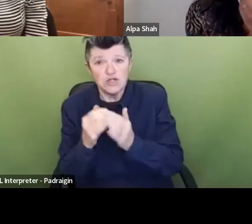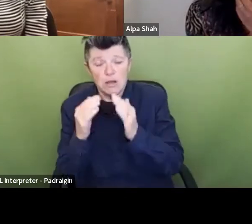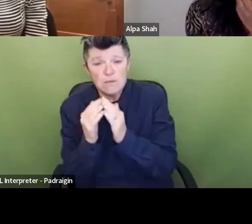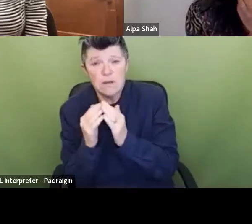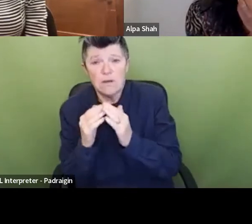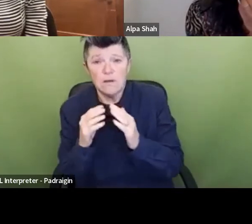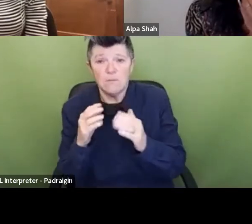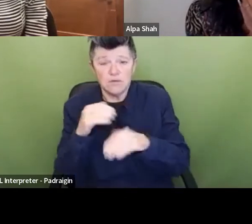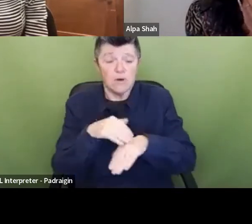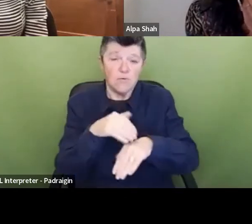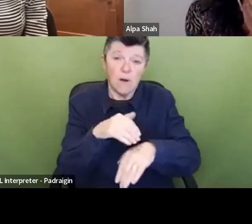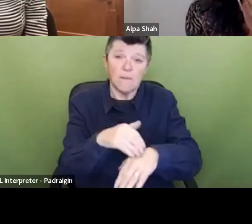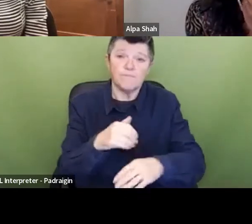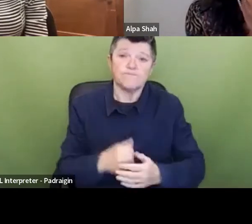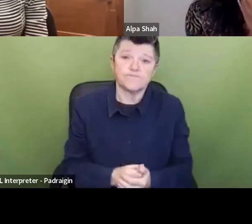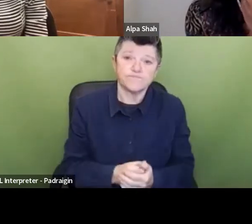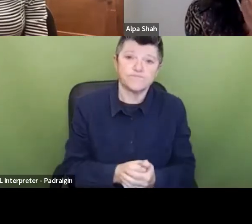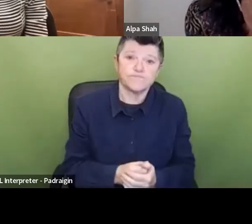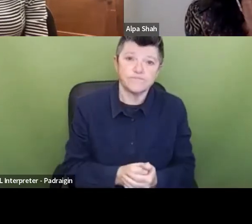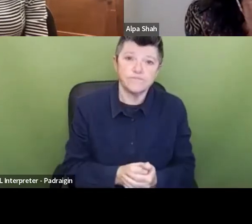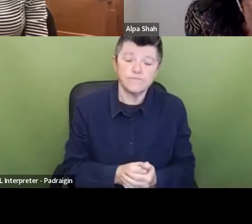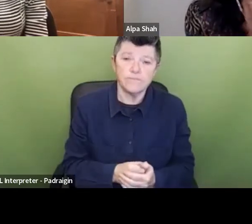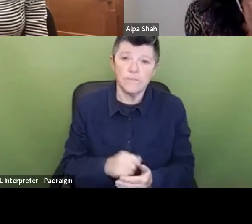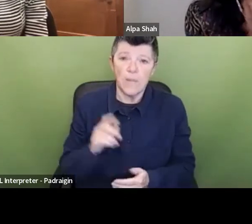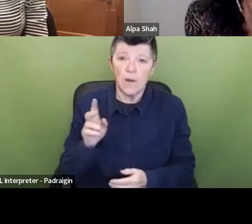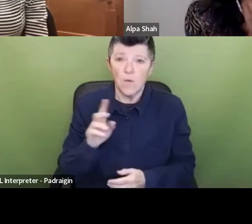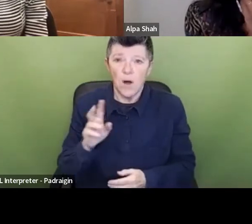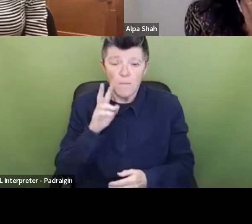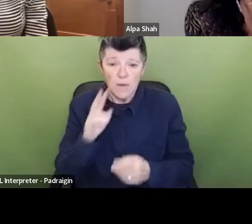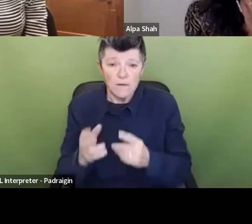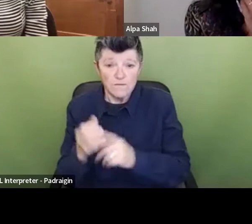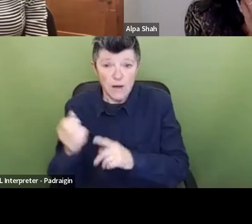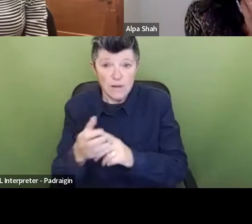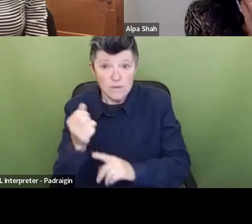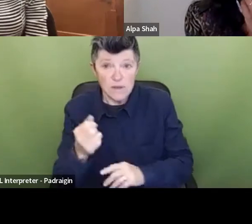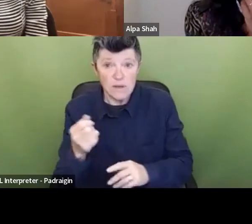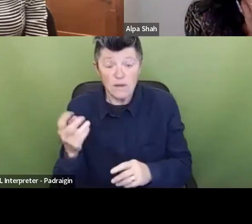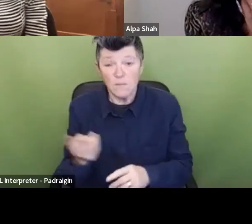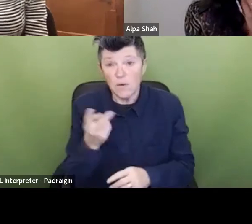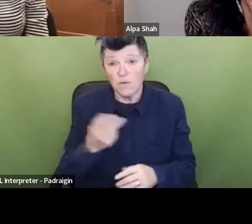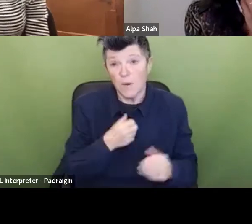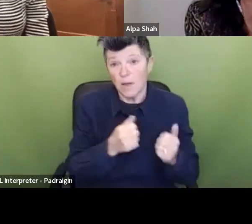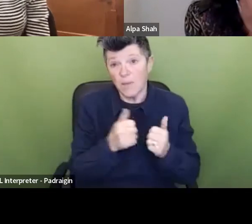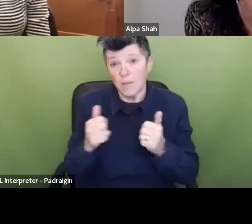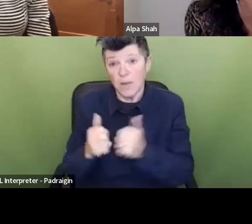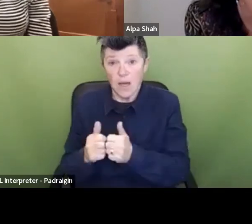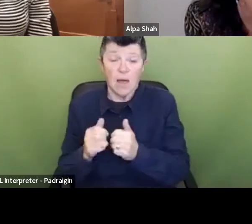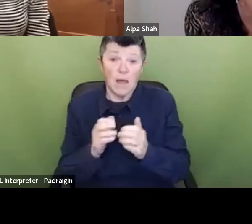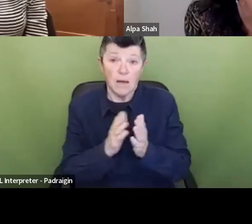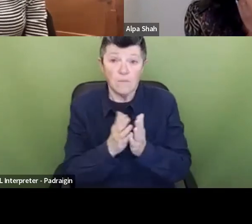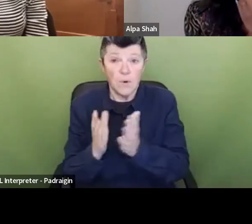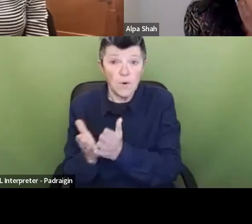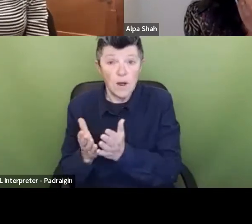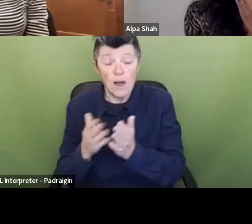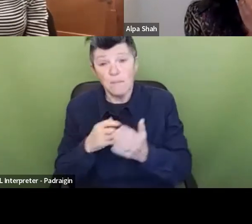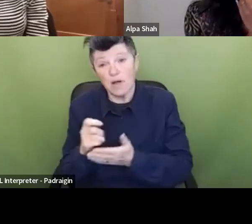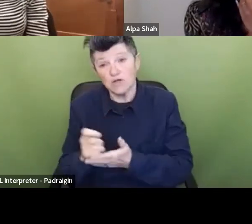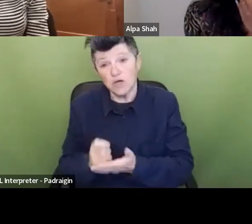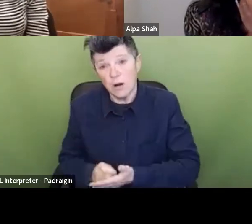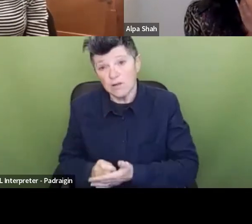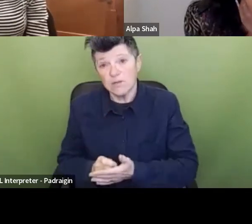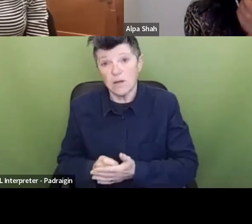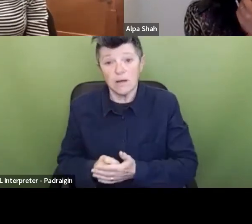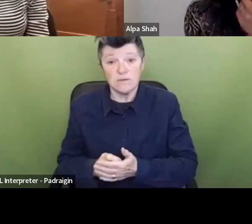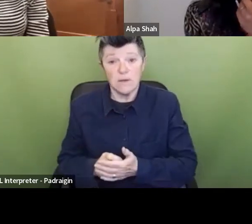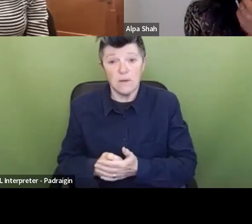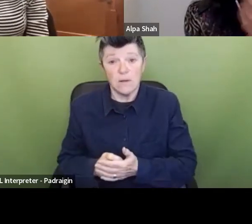what the kind of stories that I'm unearthing and I'm talking about in both my papers and in my books and the journalistic writing I do is